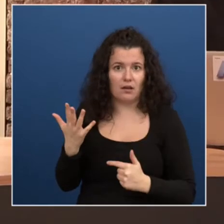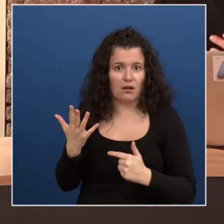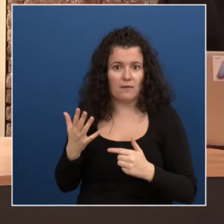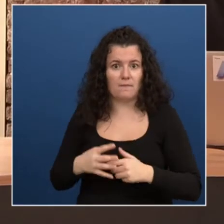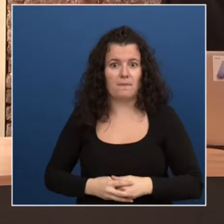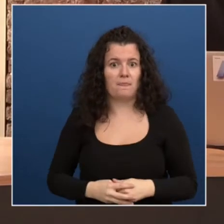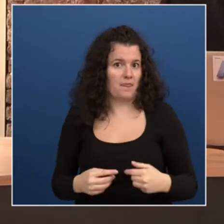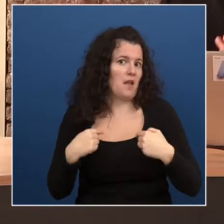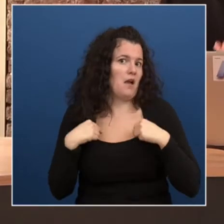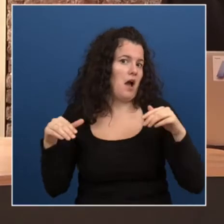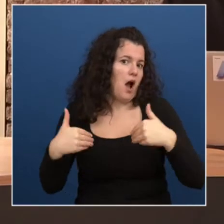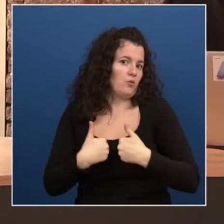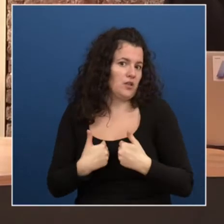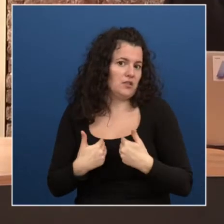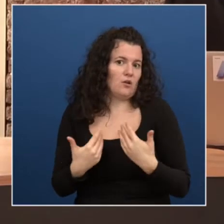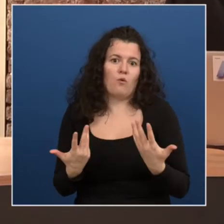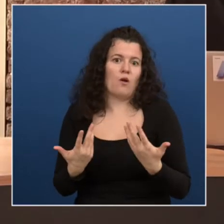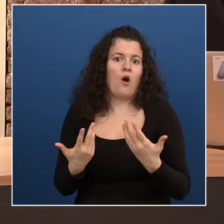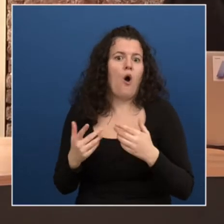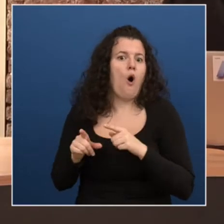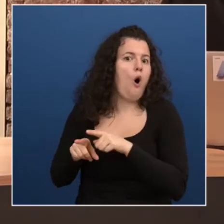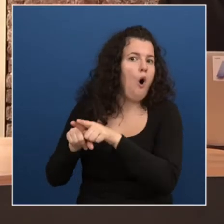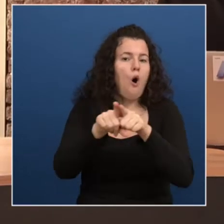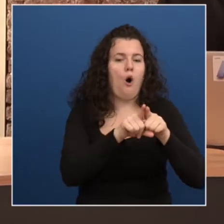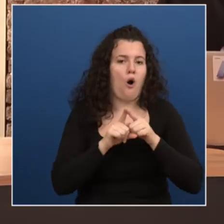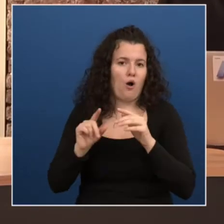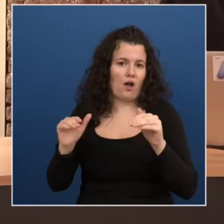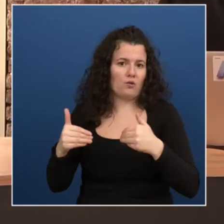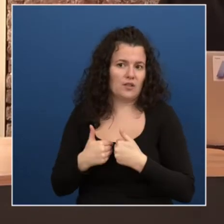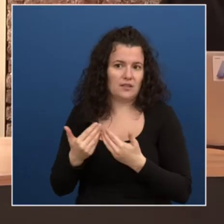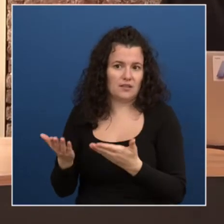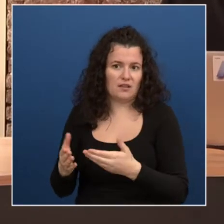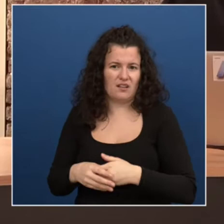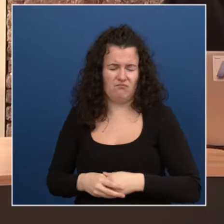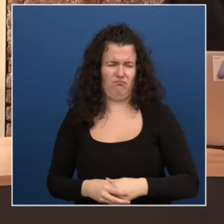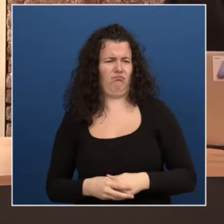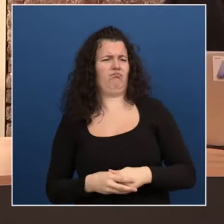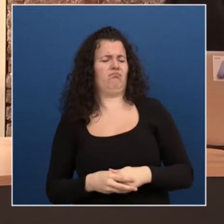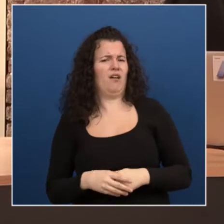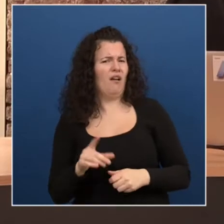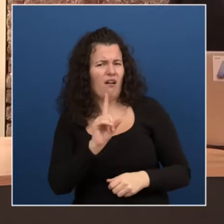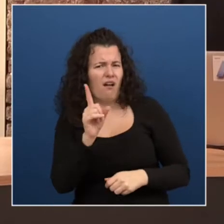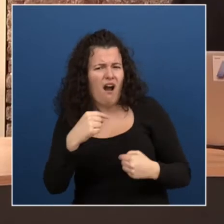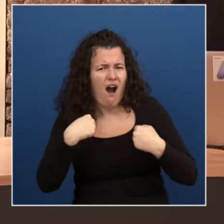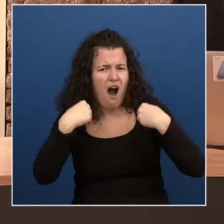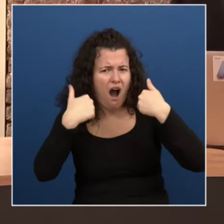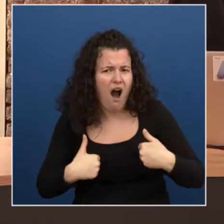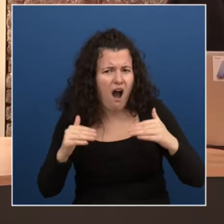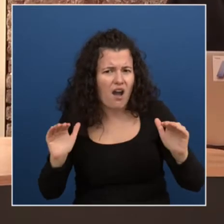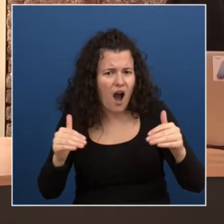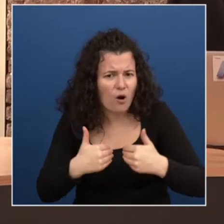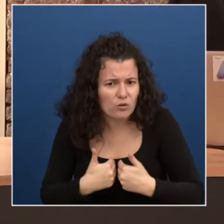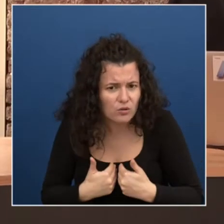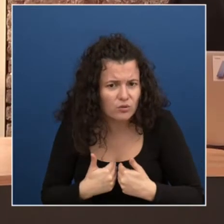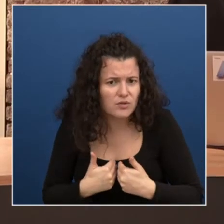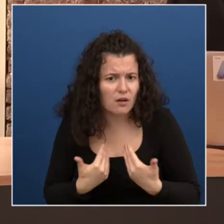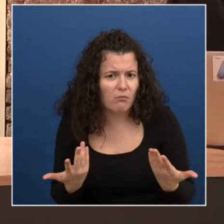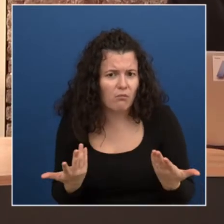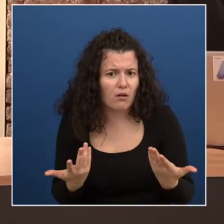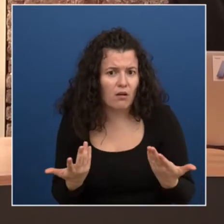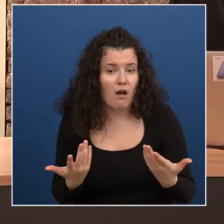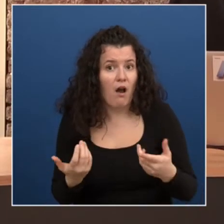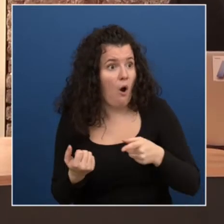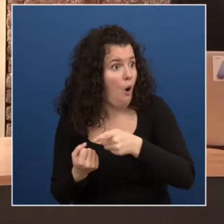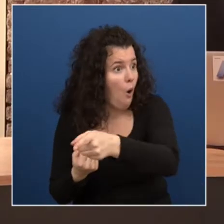autistic. We all need to say what we want, honestly. But for me, as a person with autism, I should raise the bar of all the autism